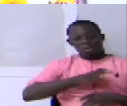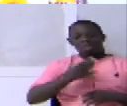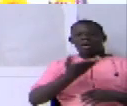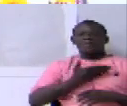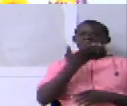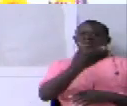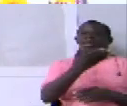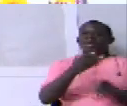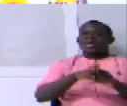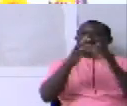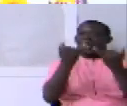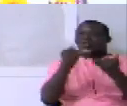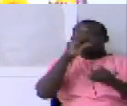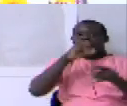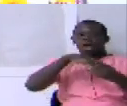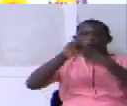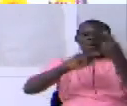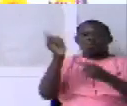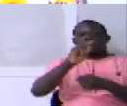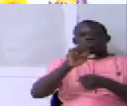We are not talking of coronavirus.